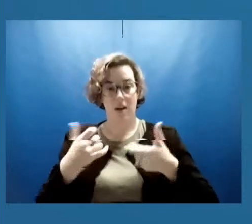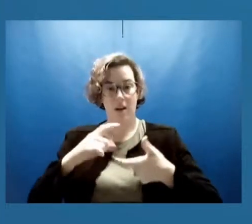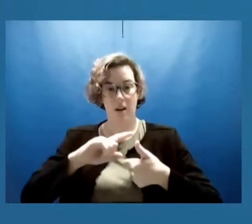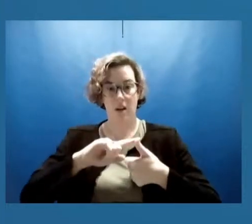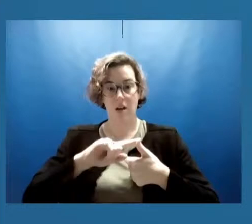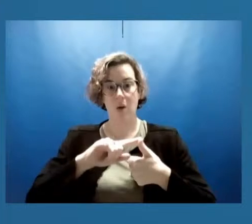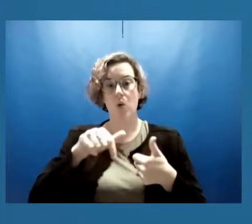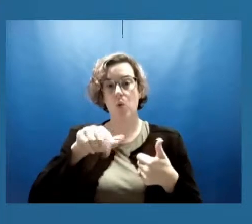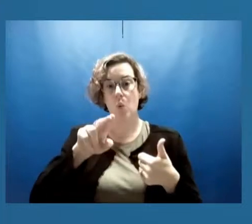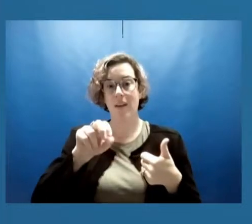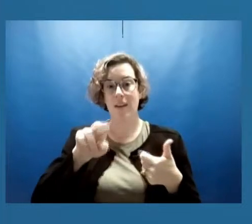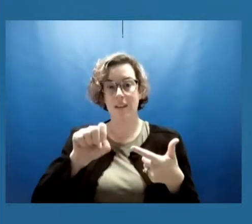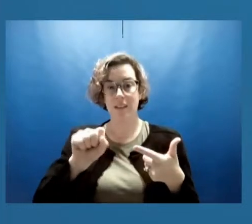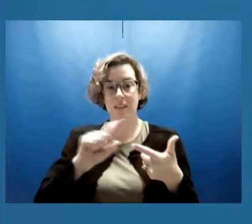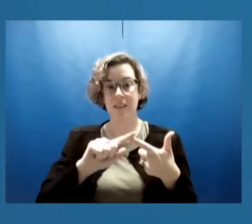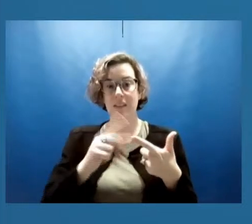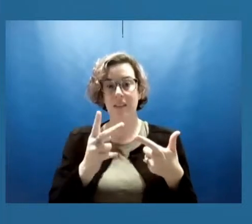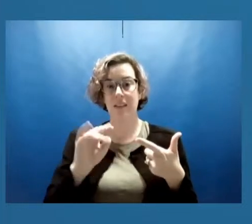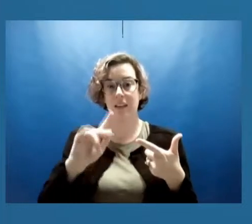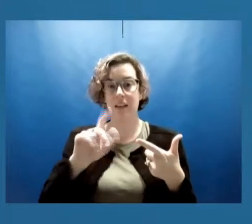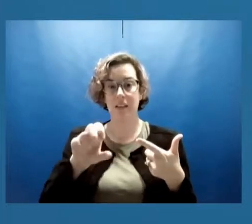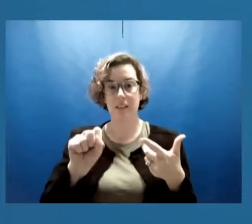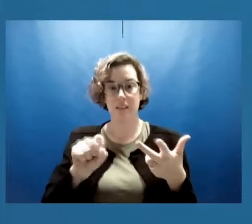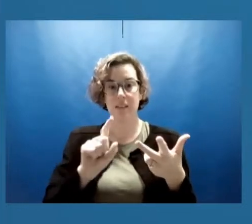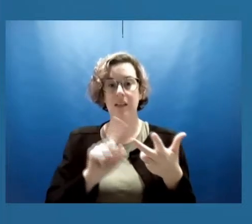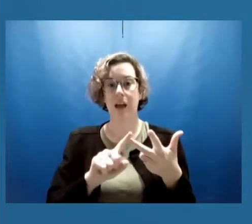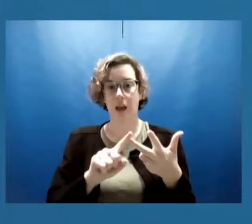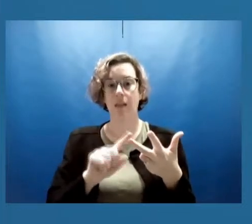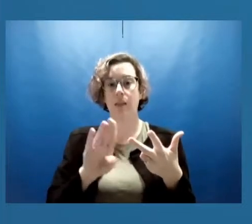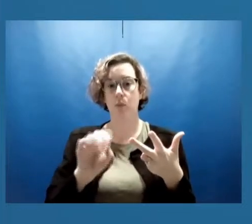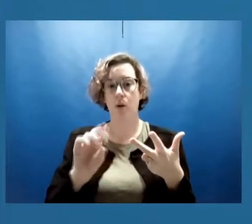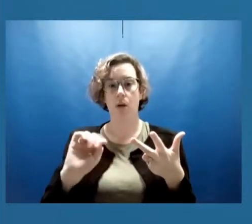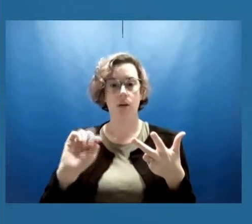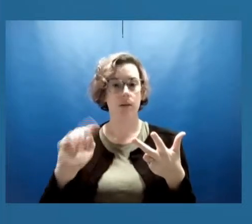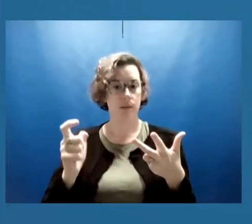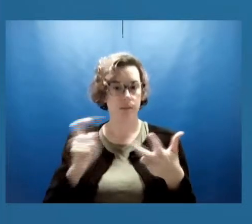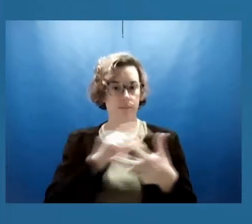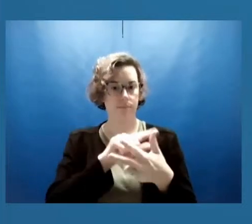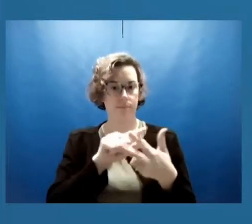Queens, Kings, and the Bronx.